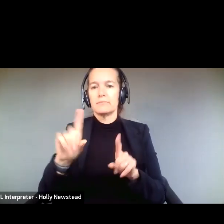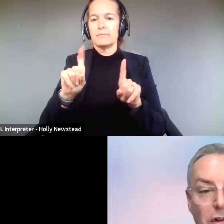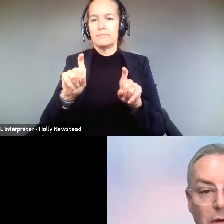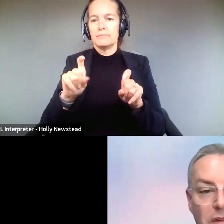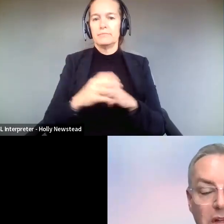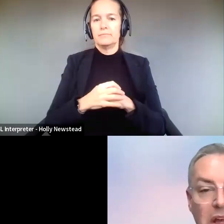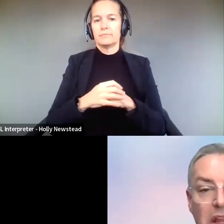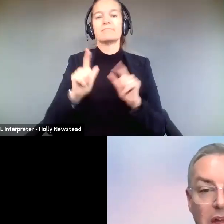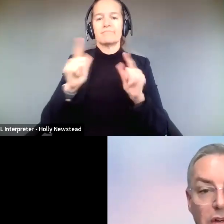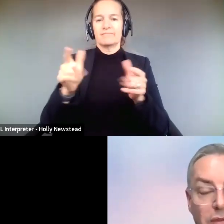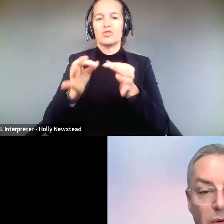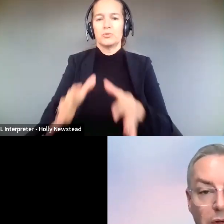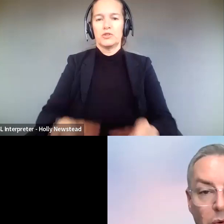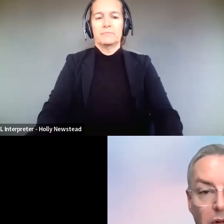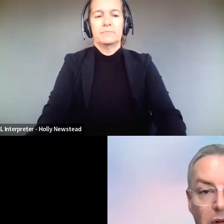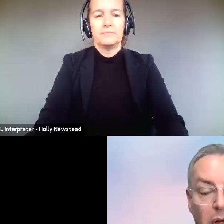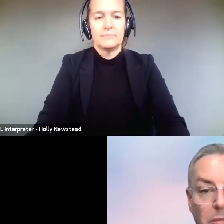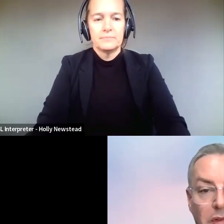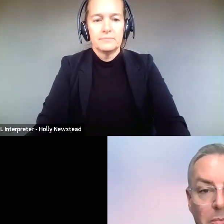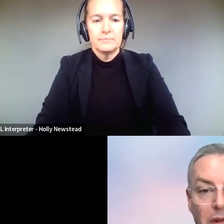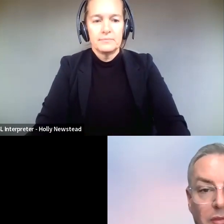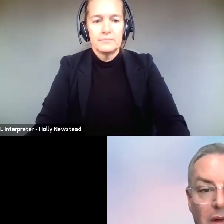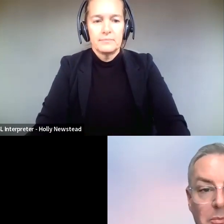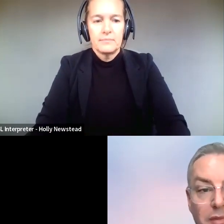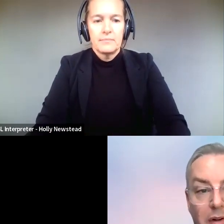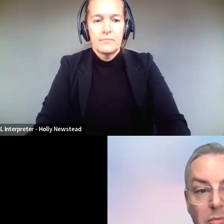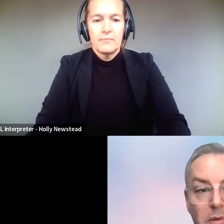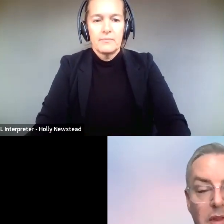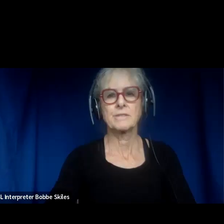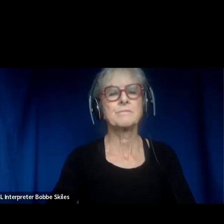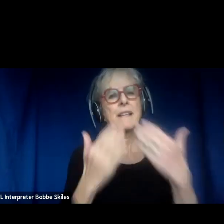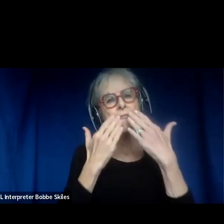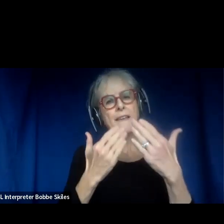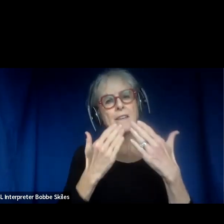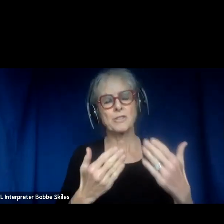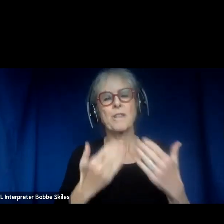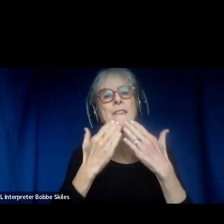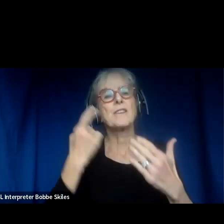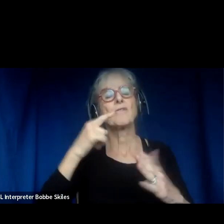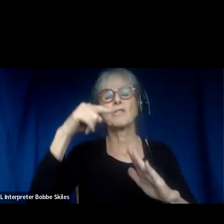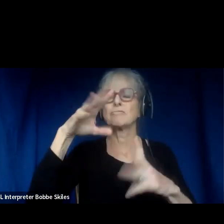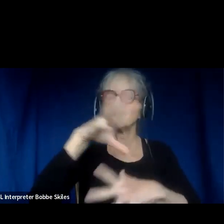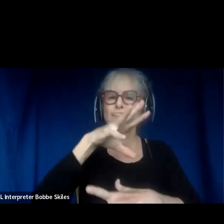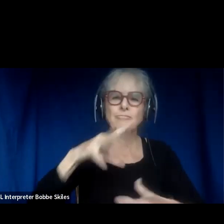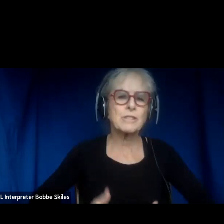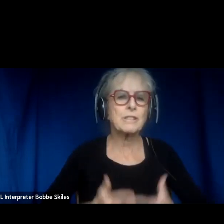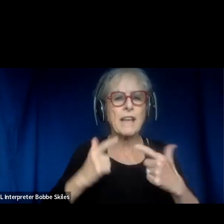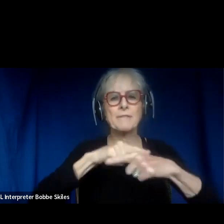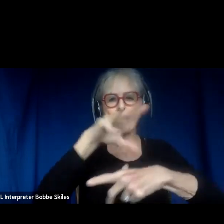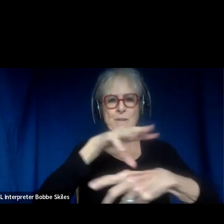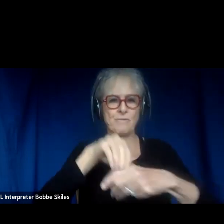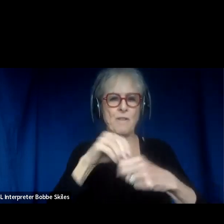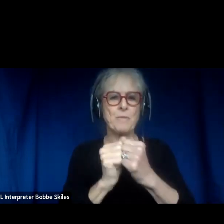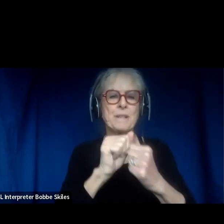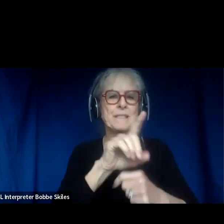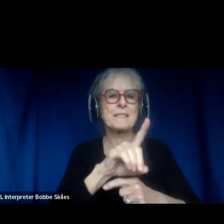Thank you, Commissioner Emerson, and thank you for your deep lifetime of involvement within developmental disabilities fields. We're better because of your work as